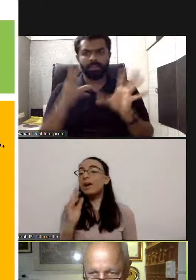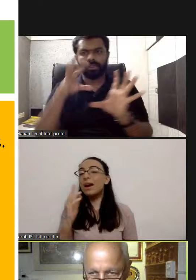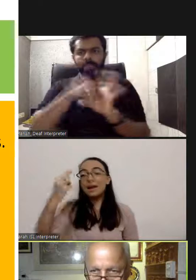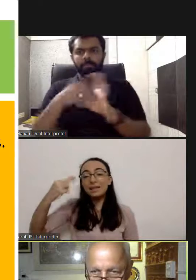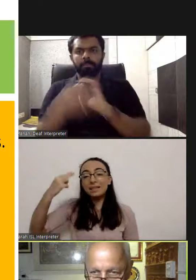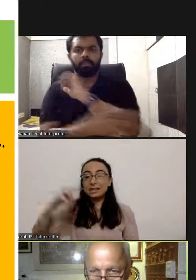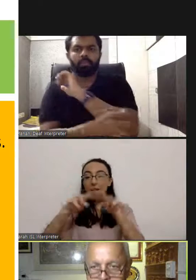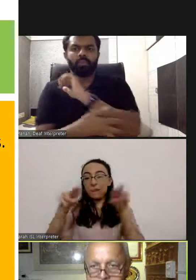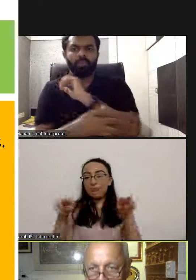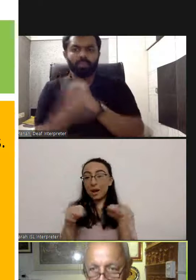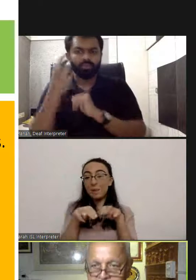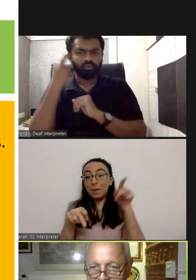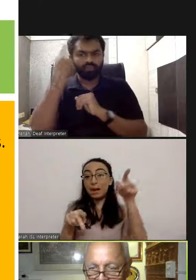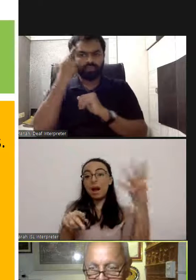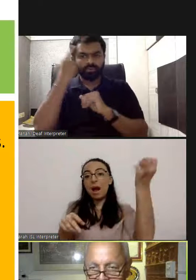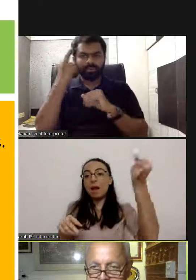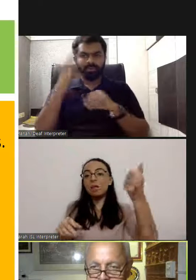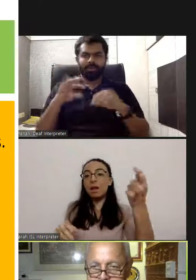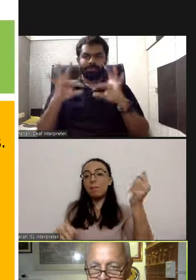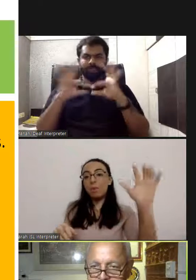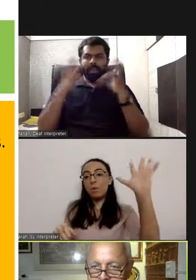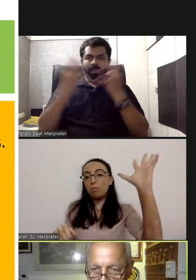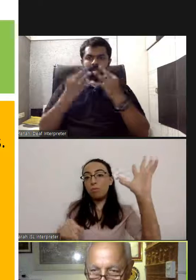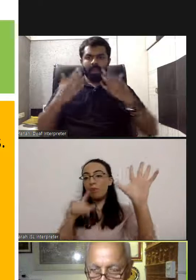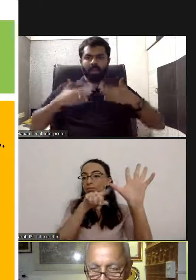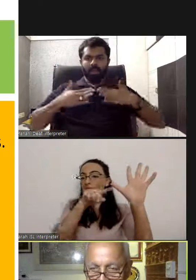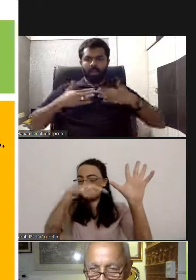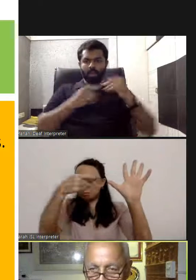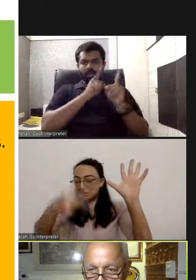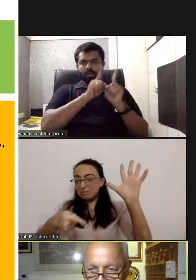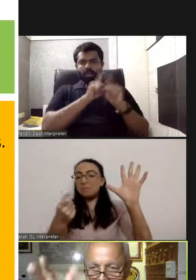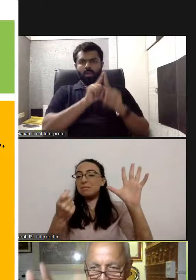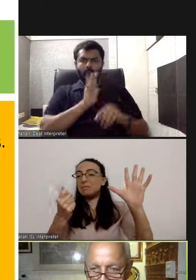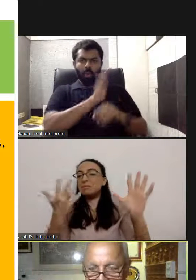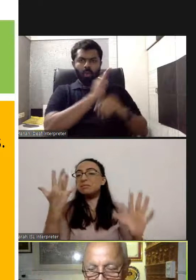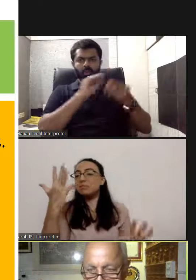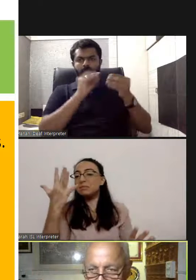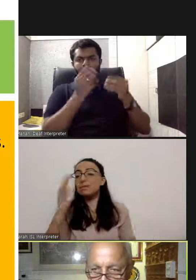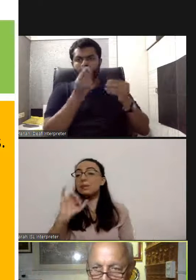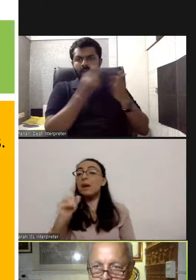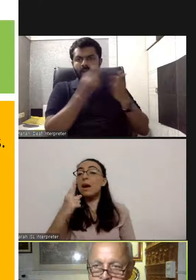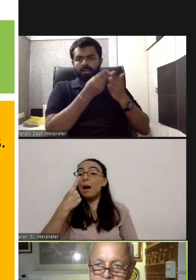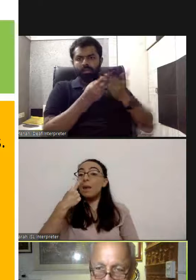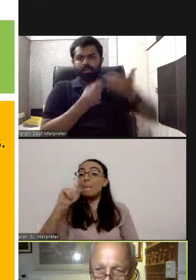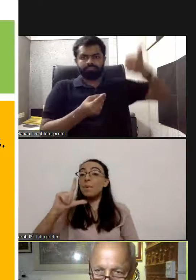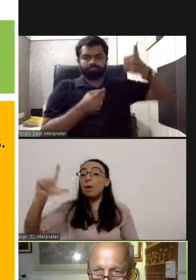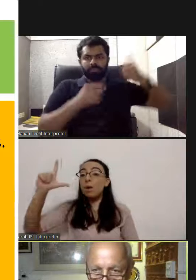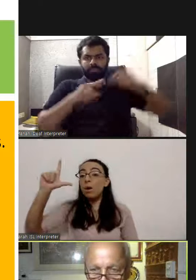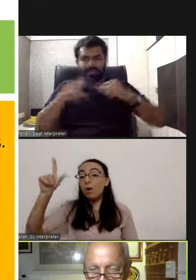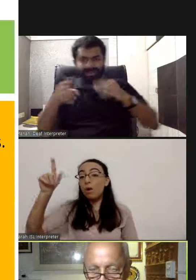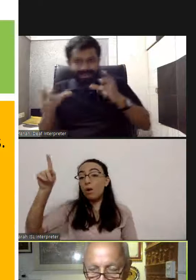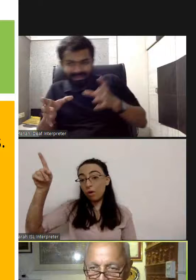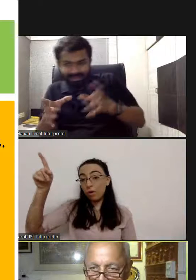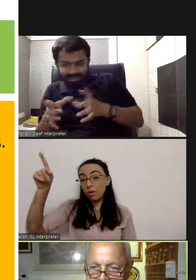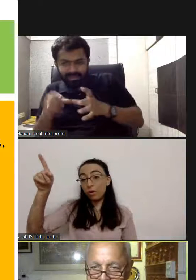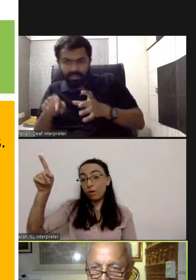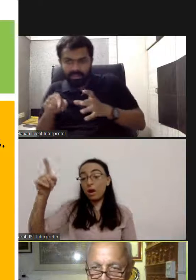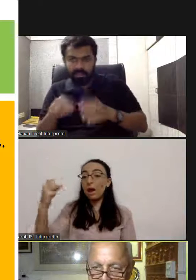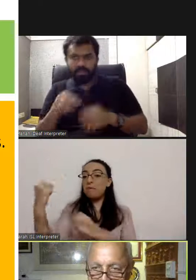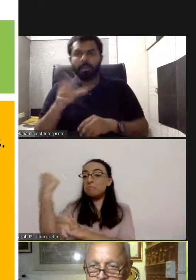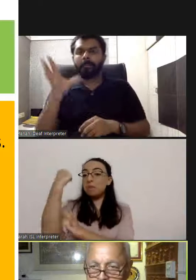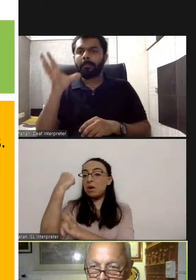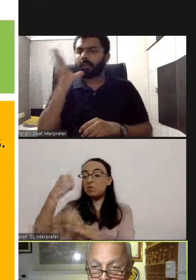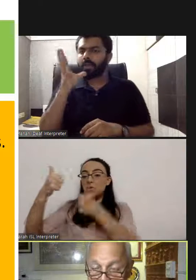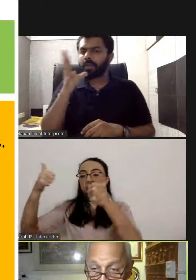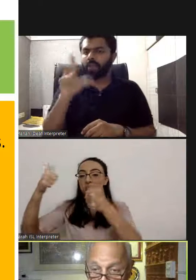power. Typically in South Asian context, the mother-in-law is more powerful, or the father-in-law